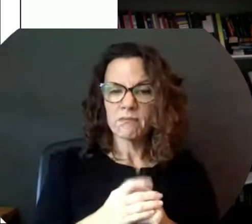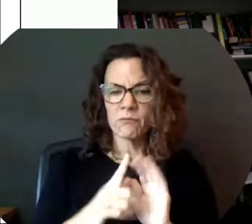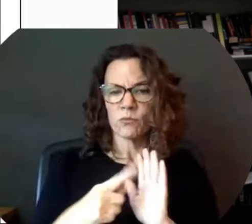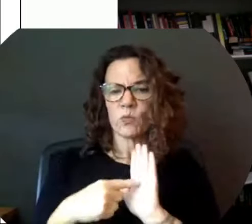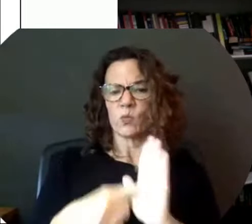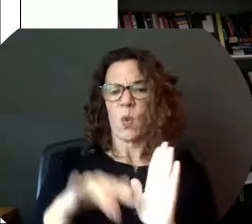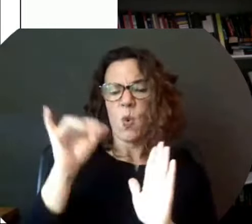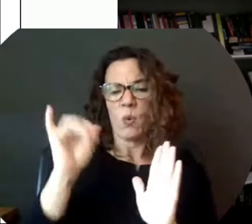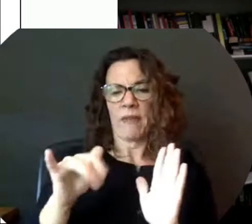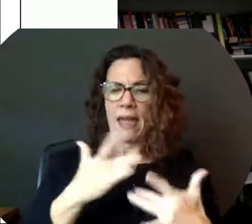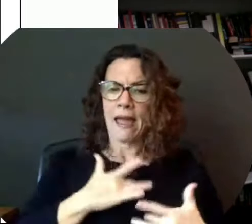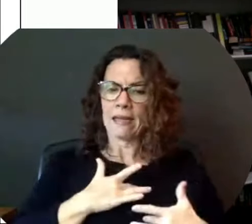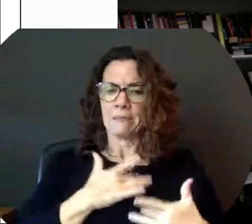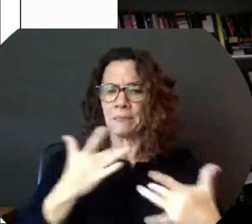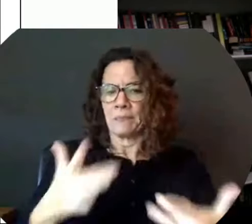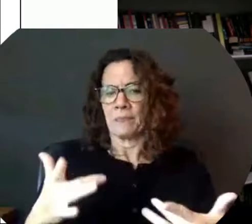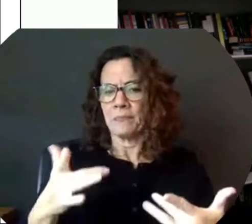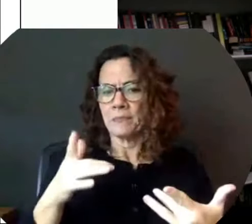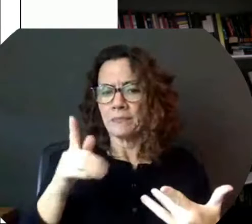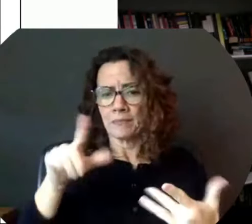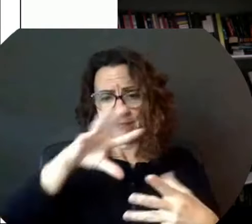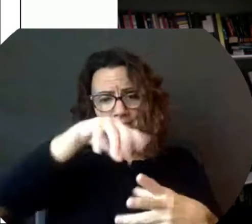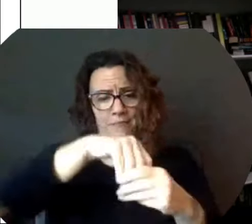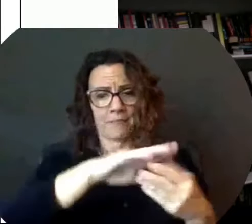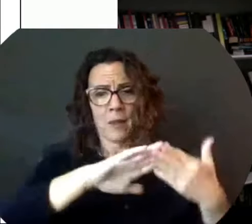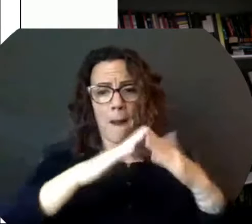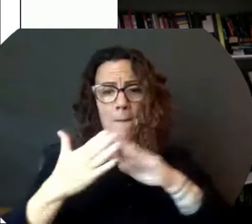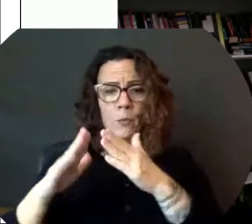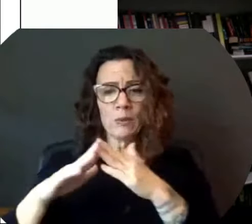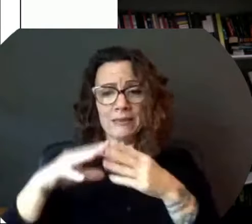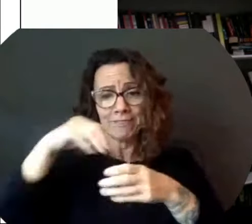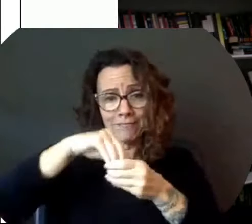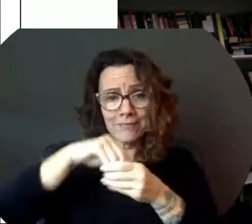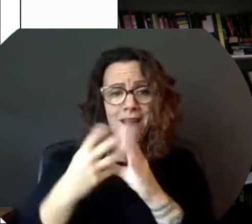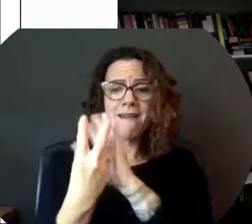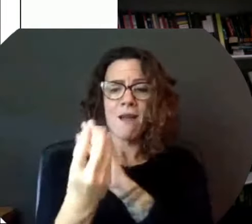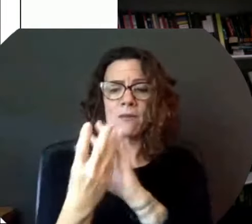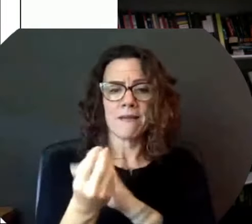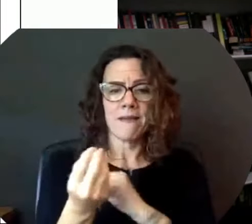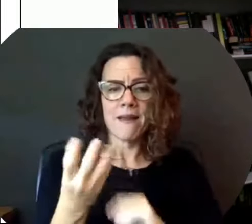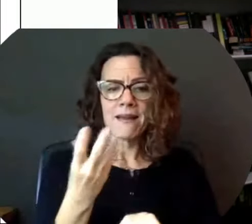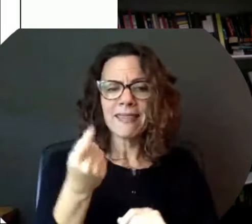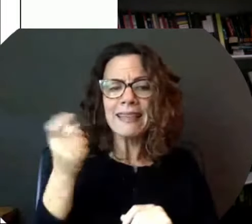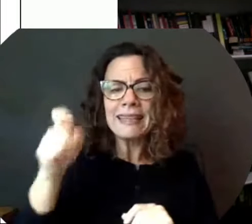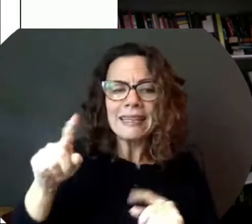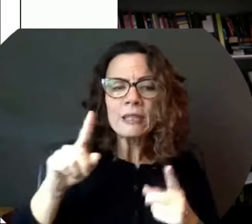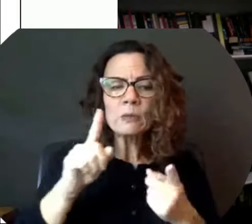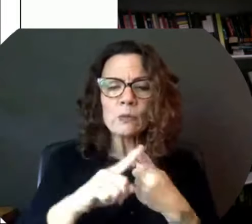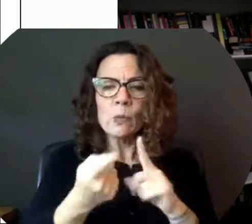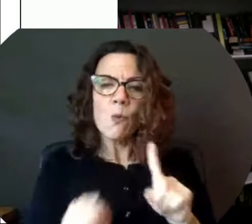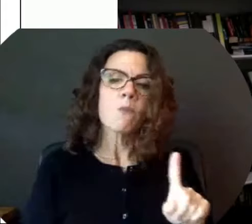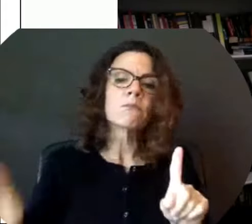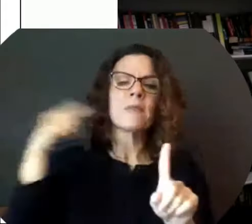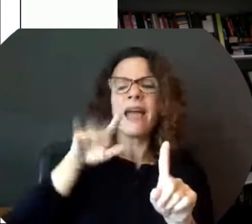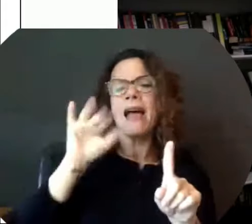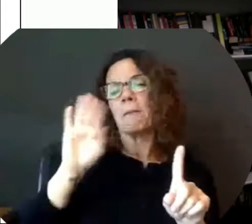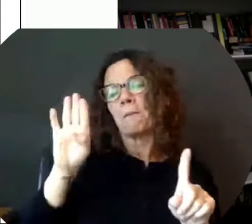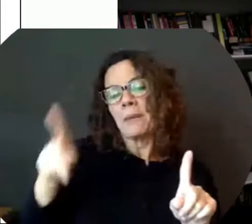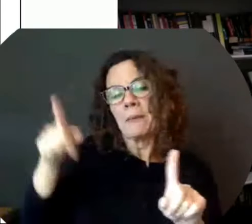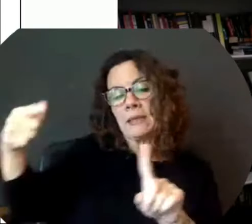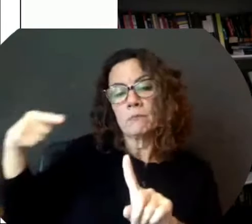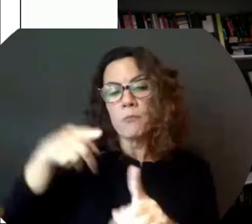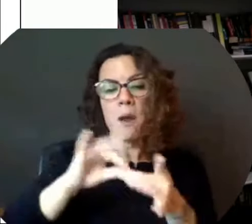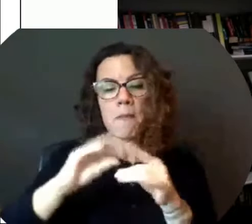again, to go back to BP's point, for abolition, to really disrupt and interrupt these kinds